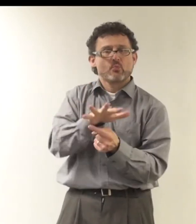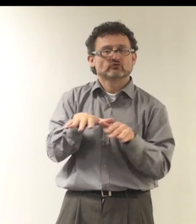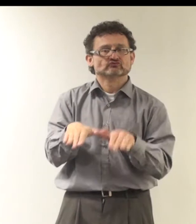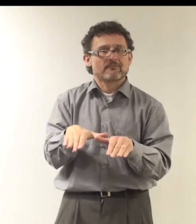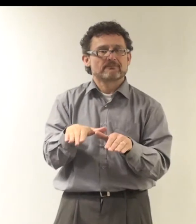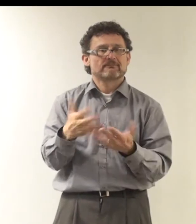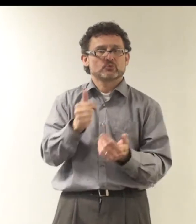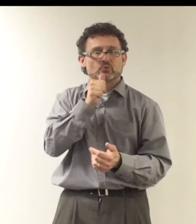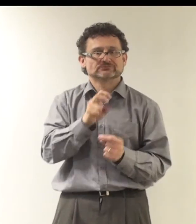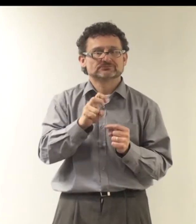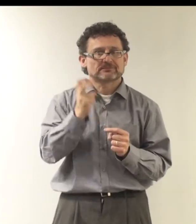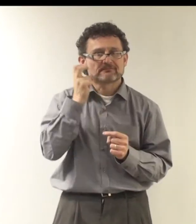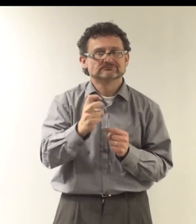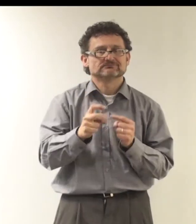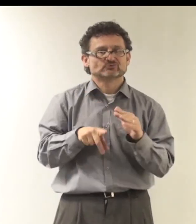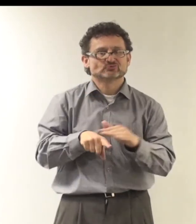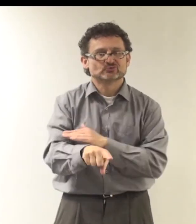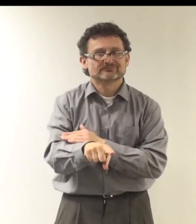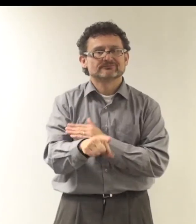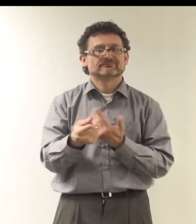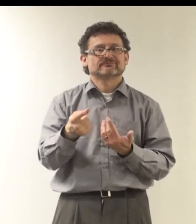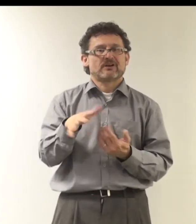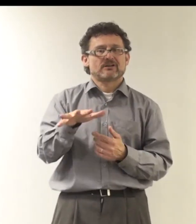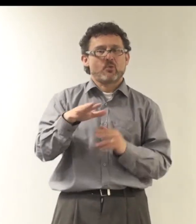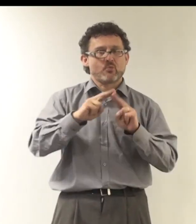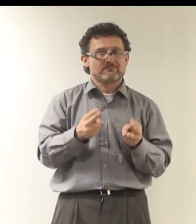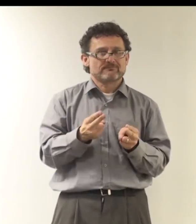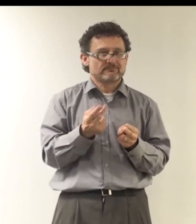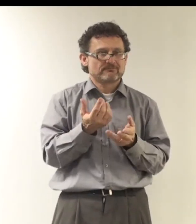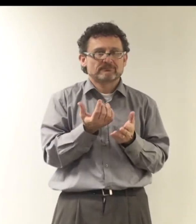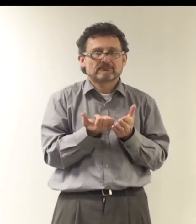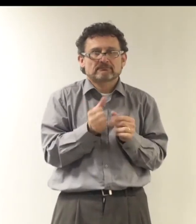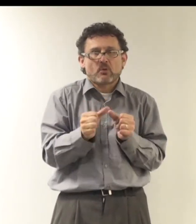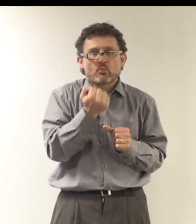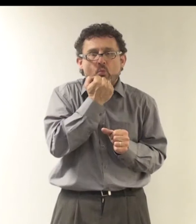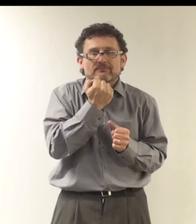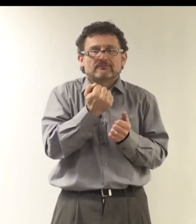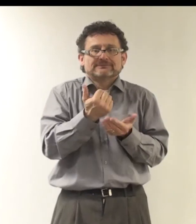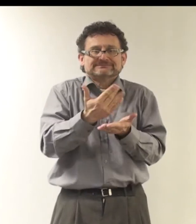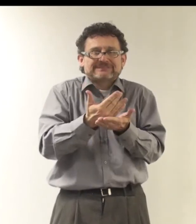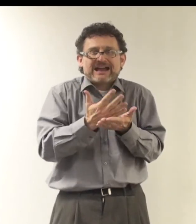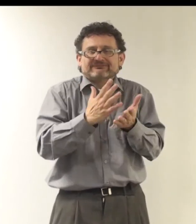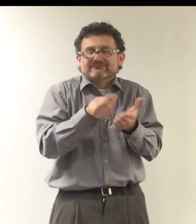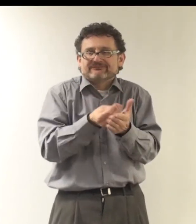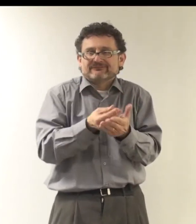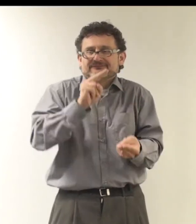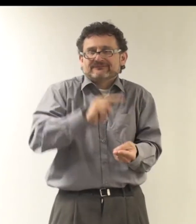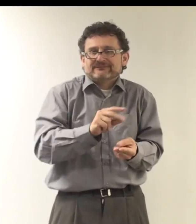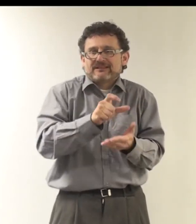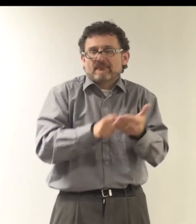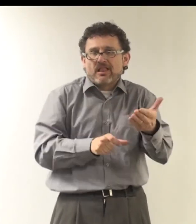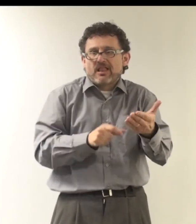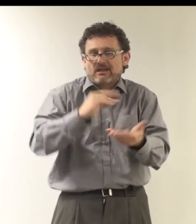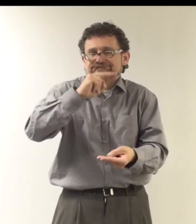shop locally, use public transport, and insulate their homes. But we won't make promises about the cost of living in London at the